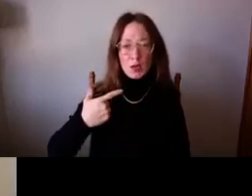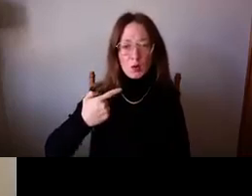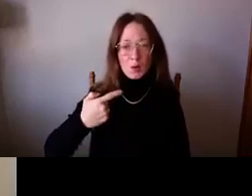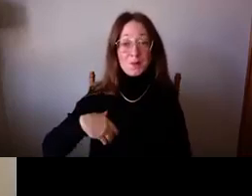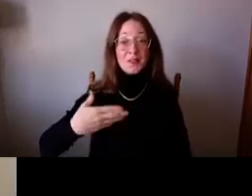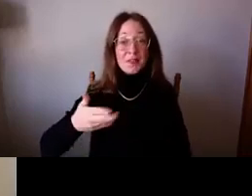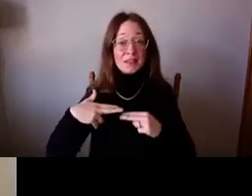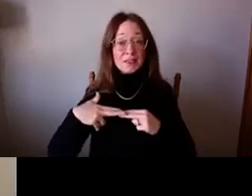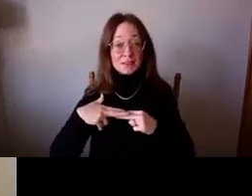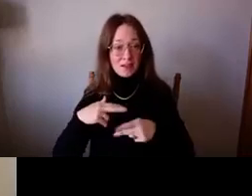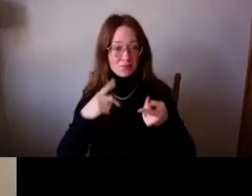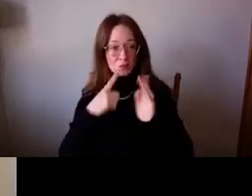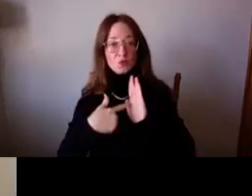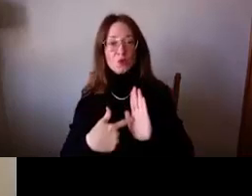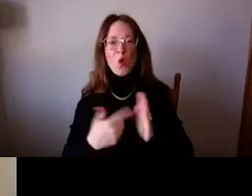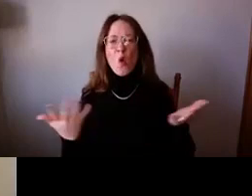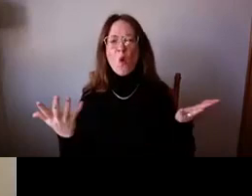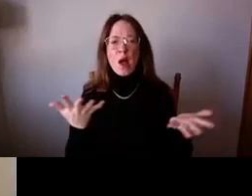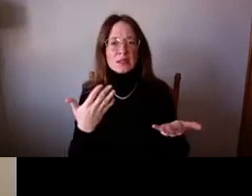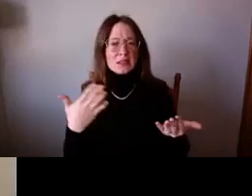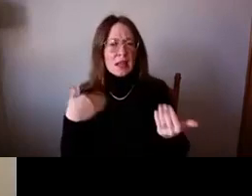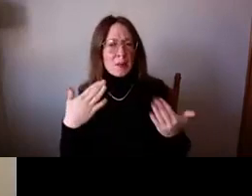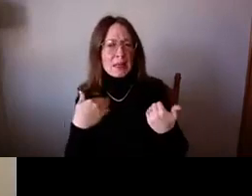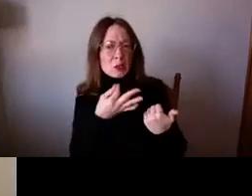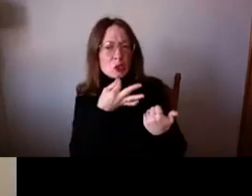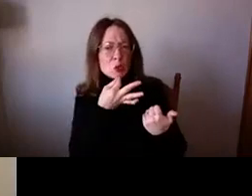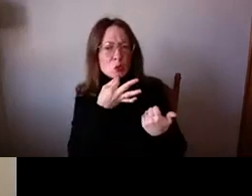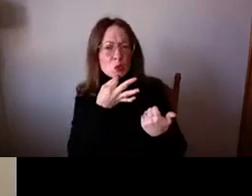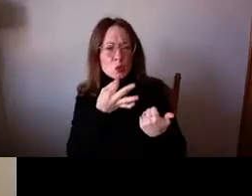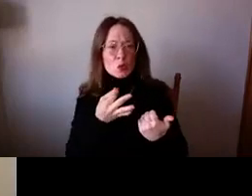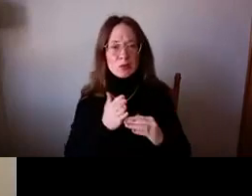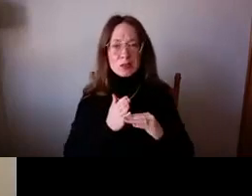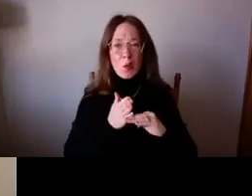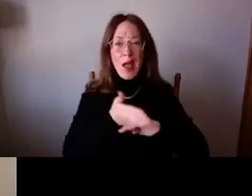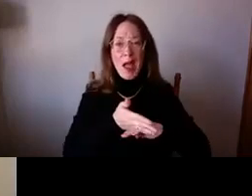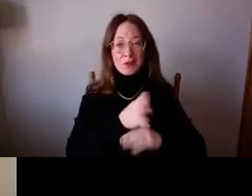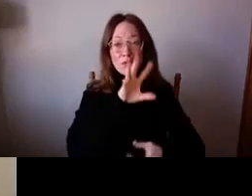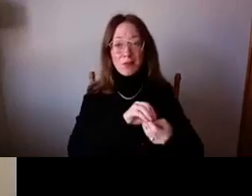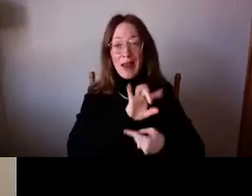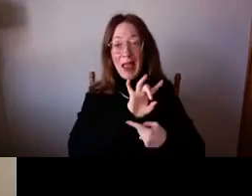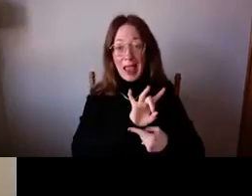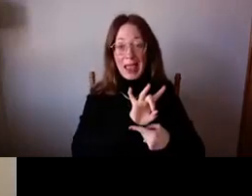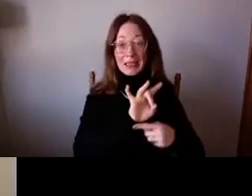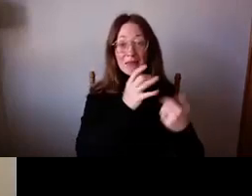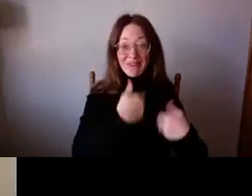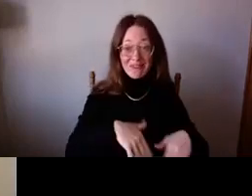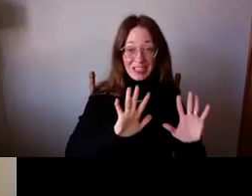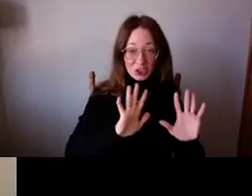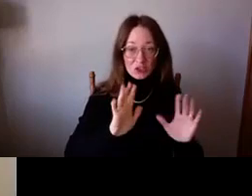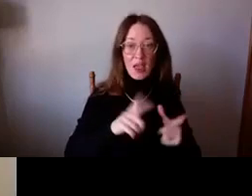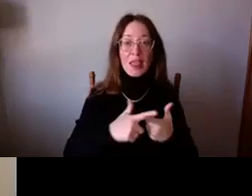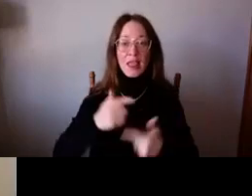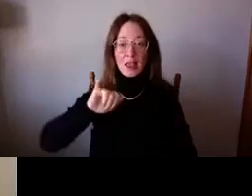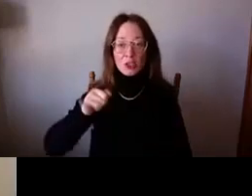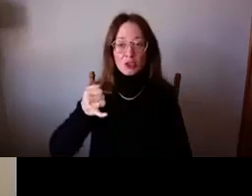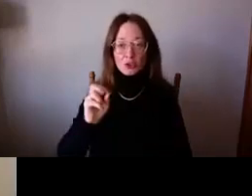we've indicated what's around the corner after those previous 8 collections end. So beginning January 1st,